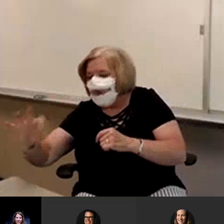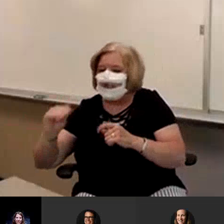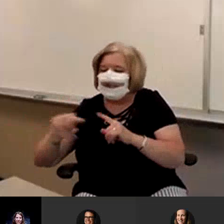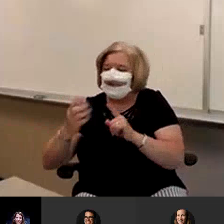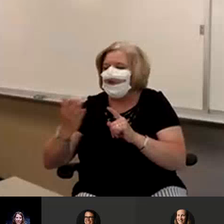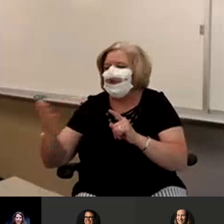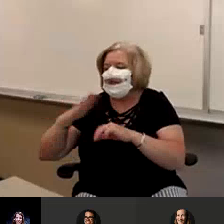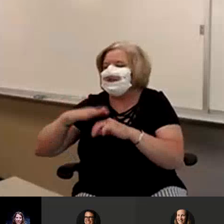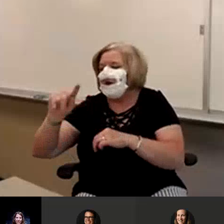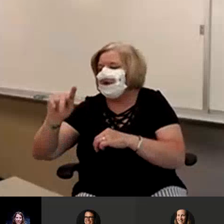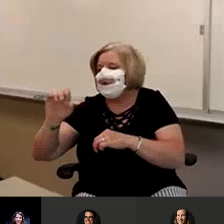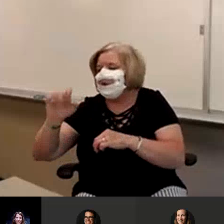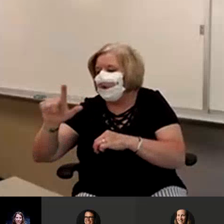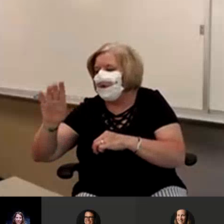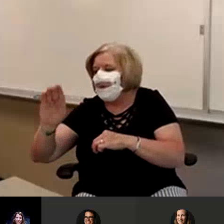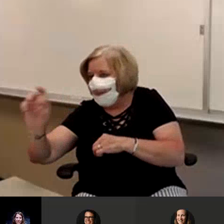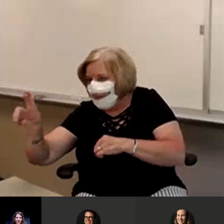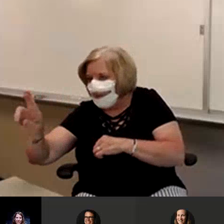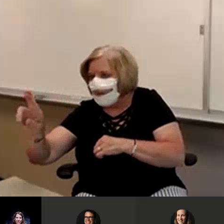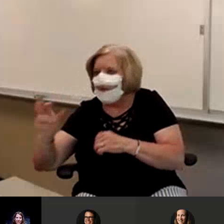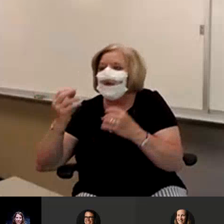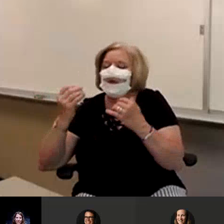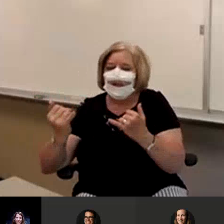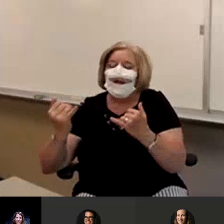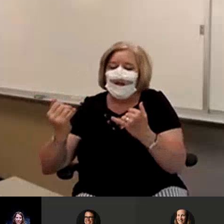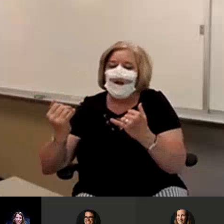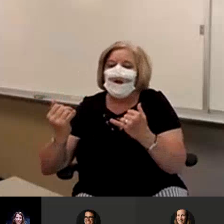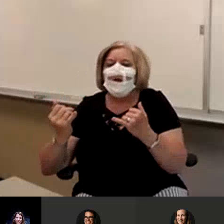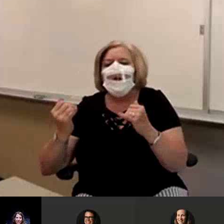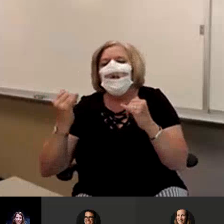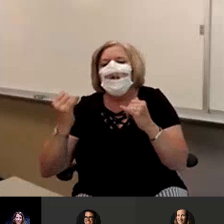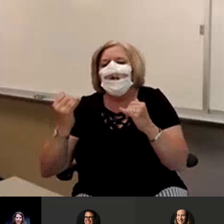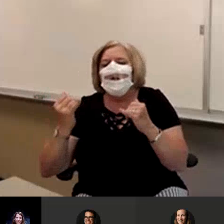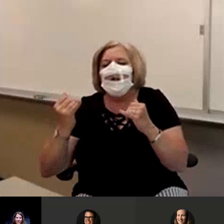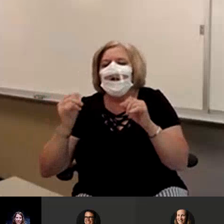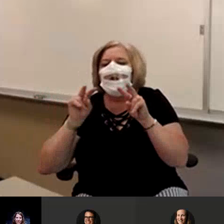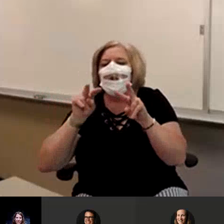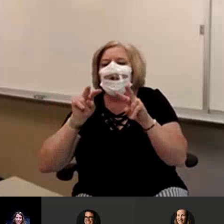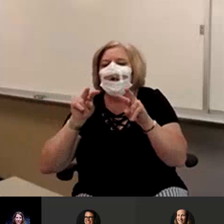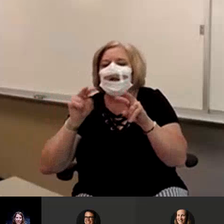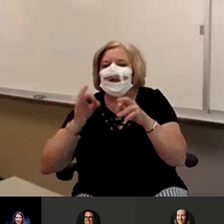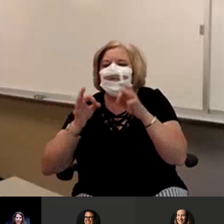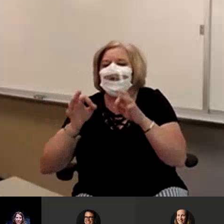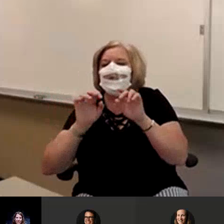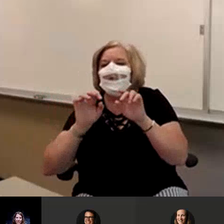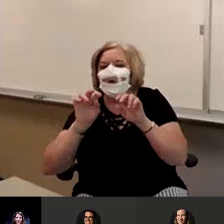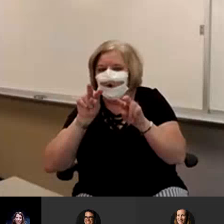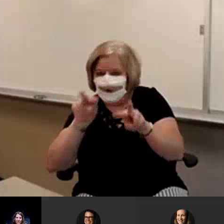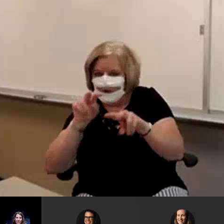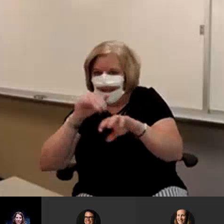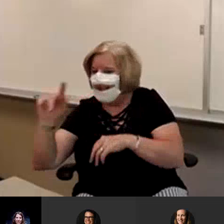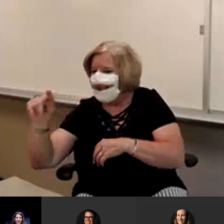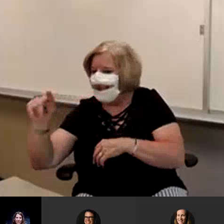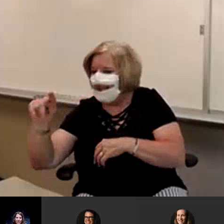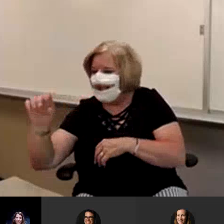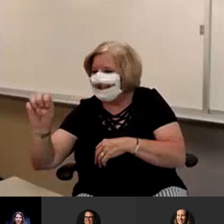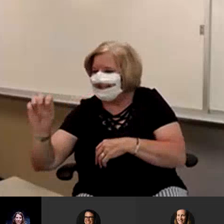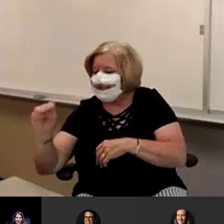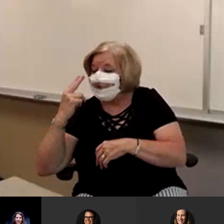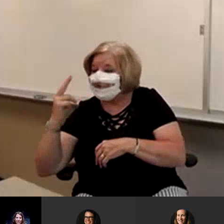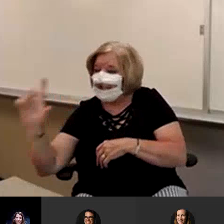toolbar, okay? So if everybody goes to Teams on the left side, so see on the left side where it says